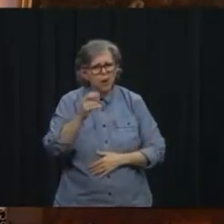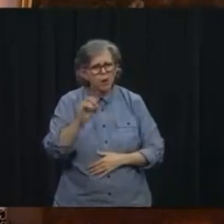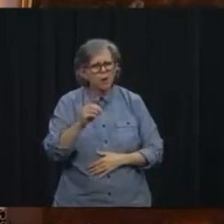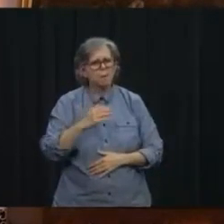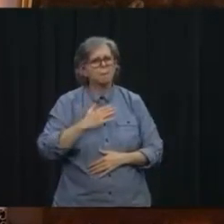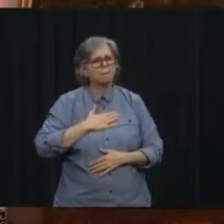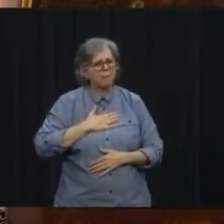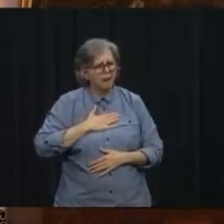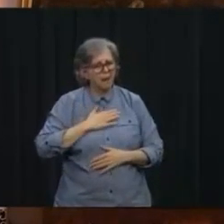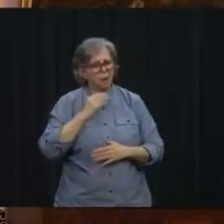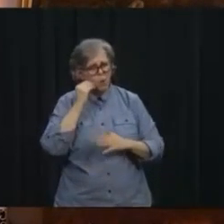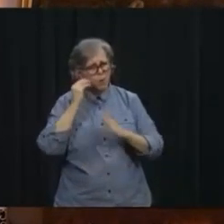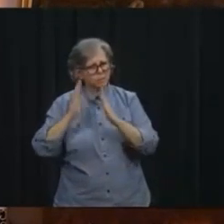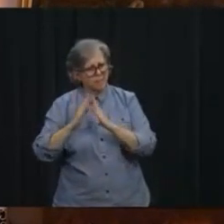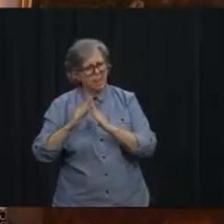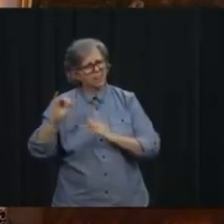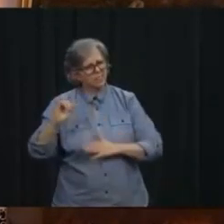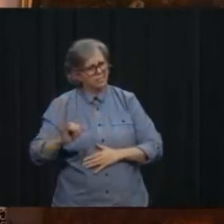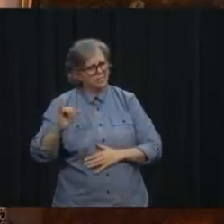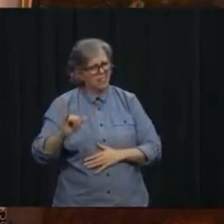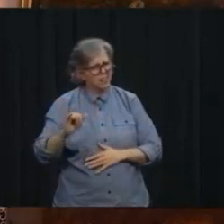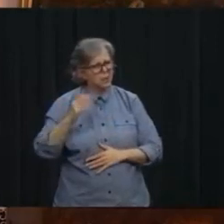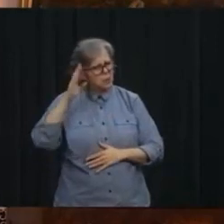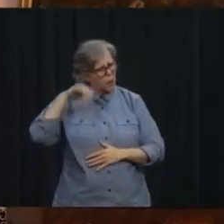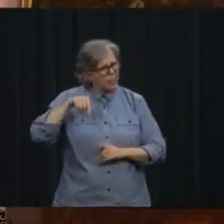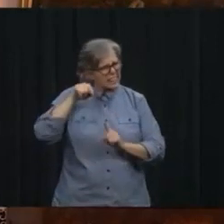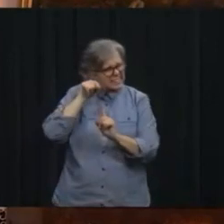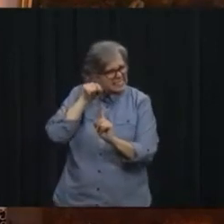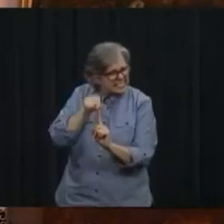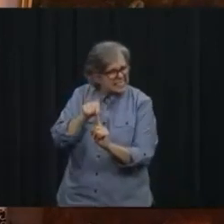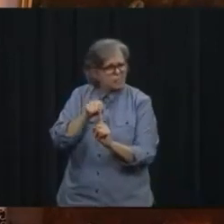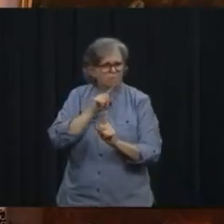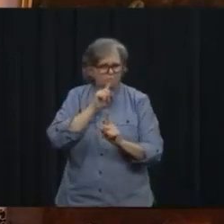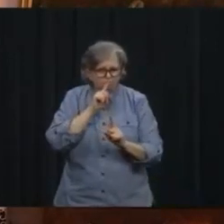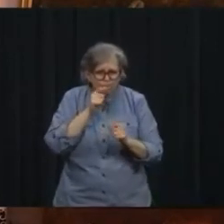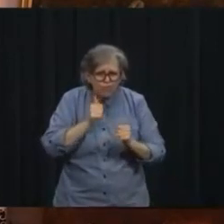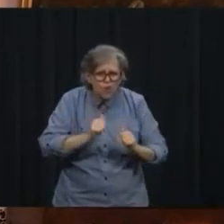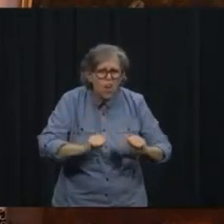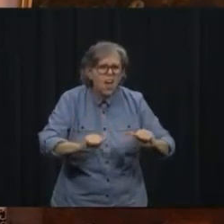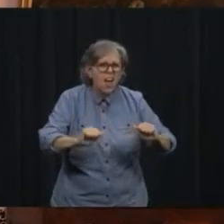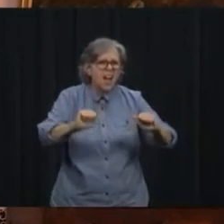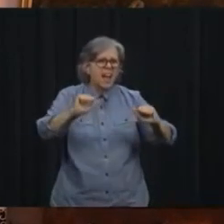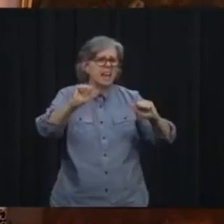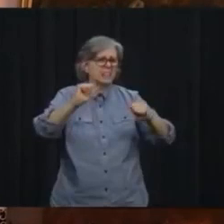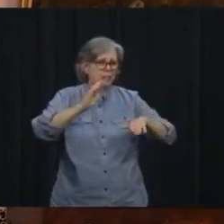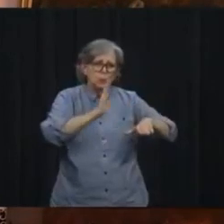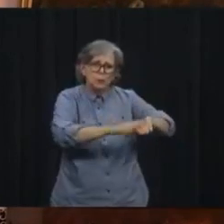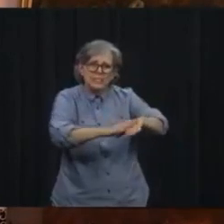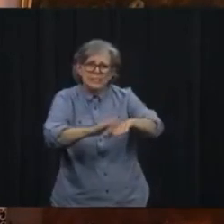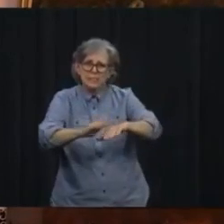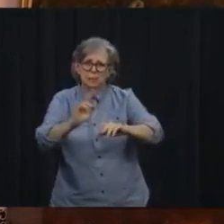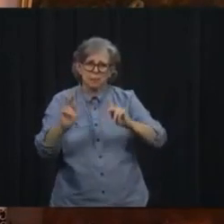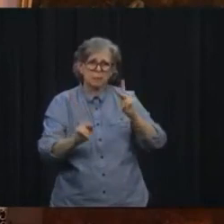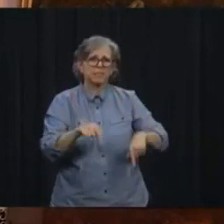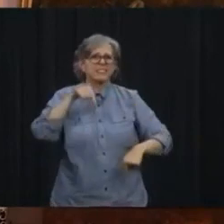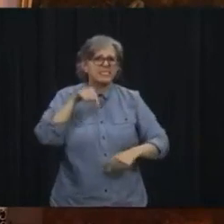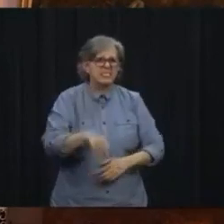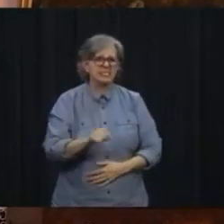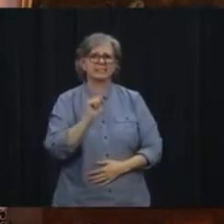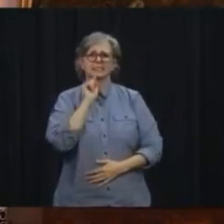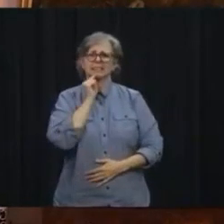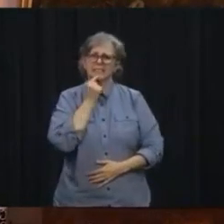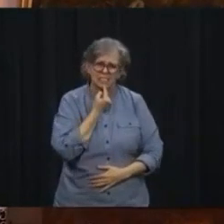as Wednesday. He's from where I grew up in Youngstown, and he is passionate about helping the